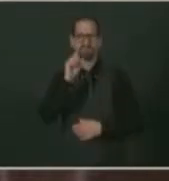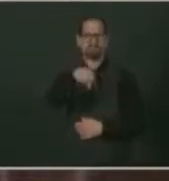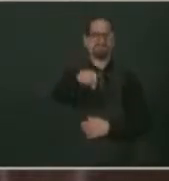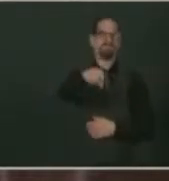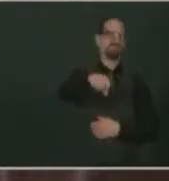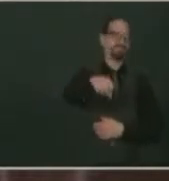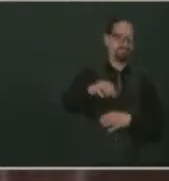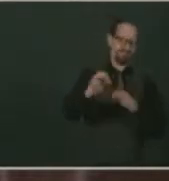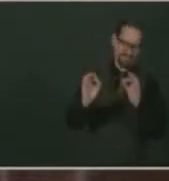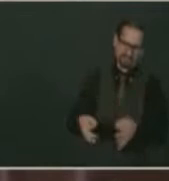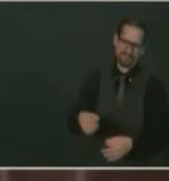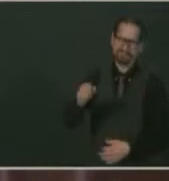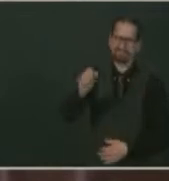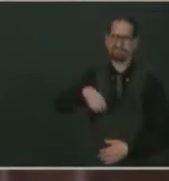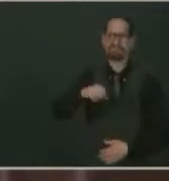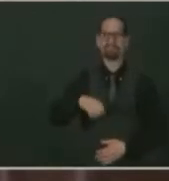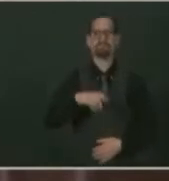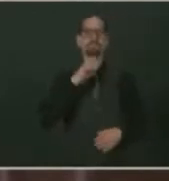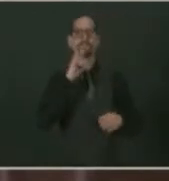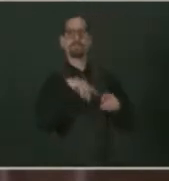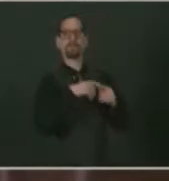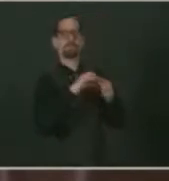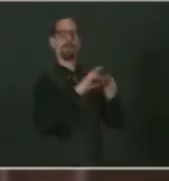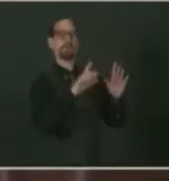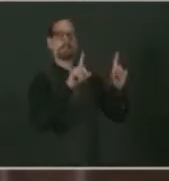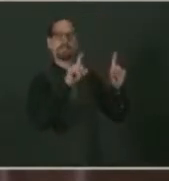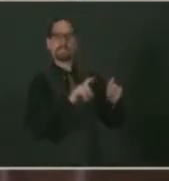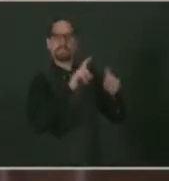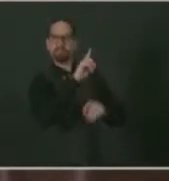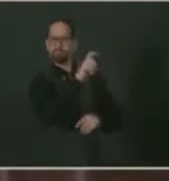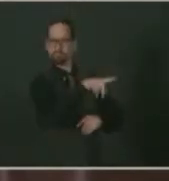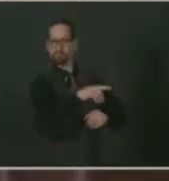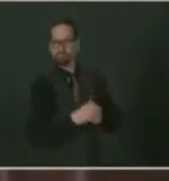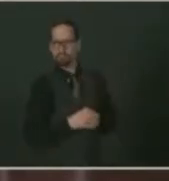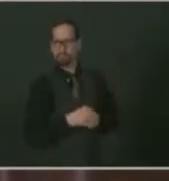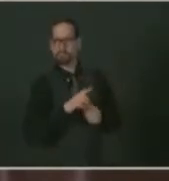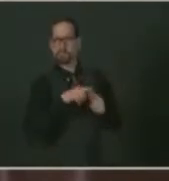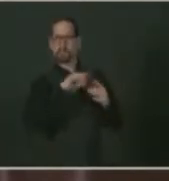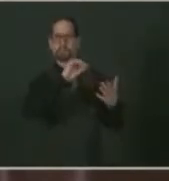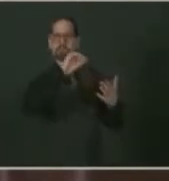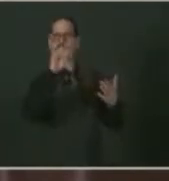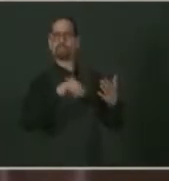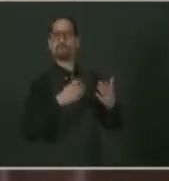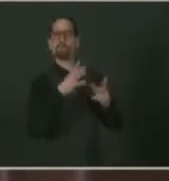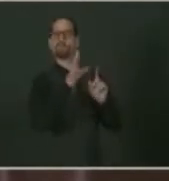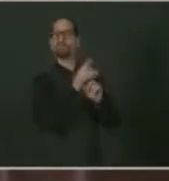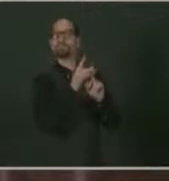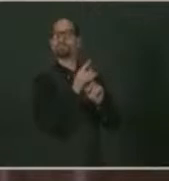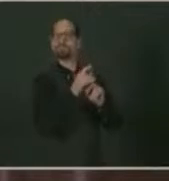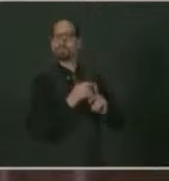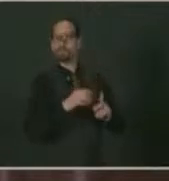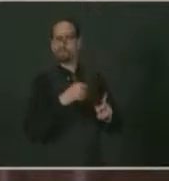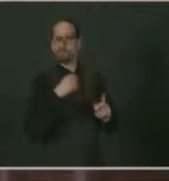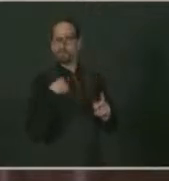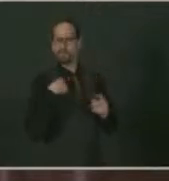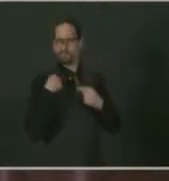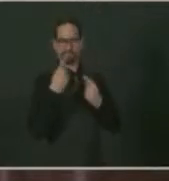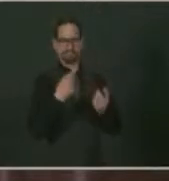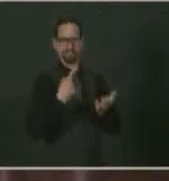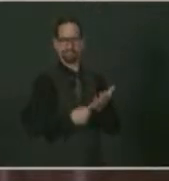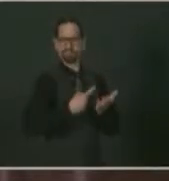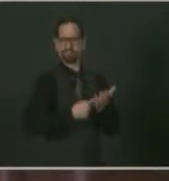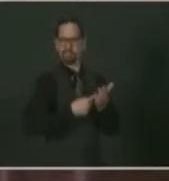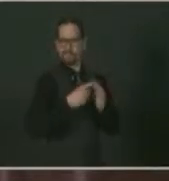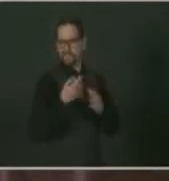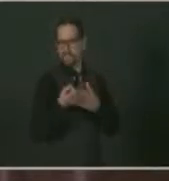On the testing as it relates to percent positive, because I had this conversation with somebody last week. I would assume the numbers, and you can tell us, the numbers